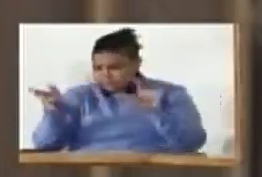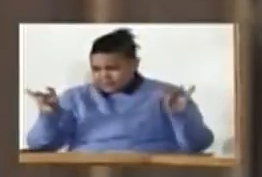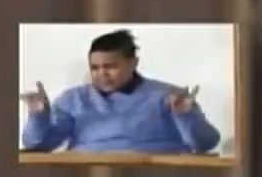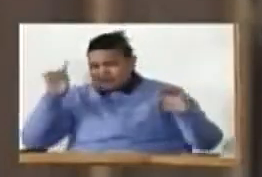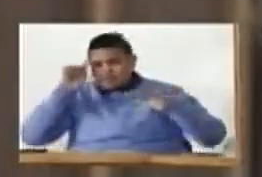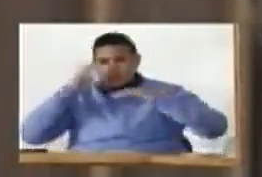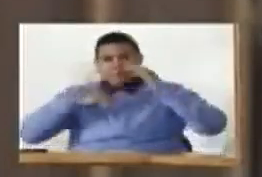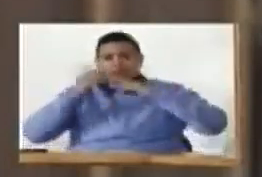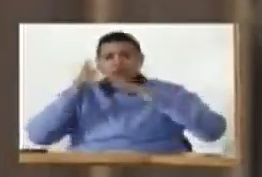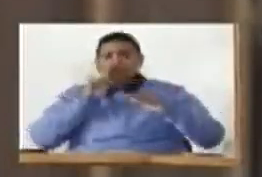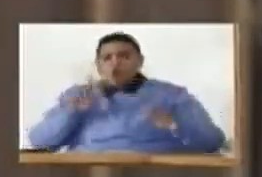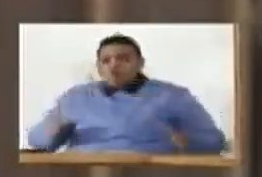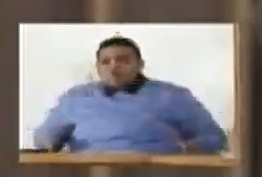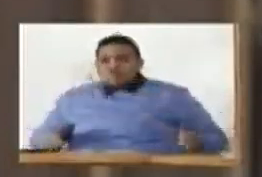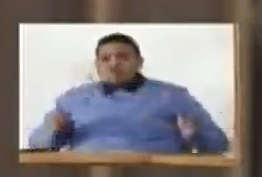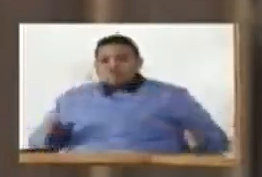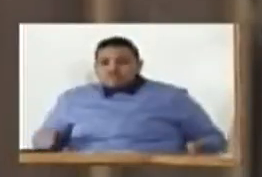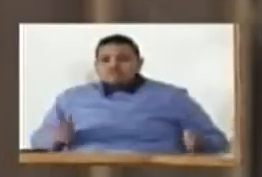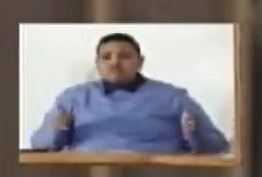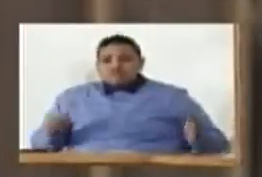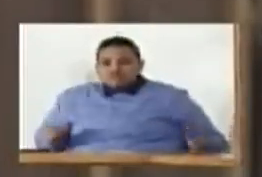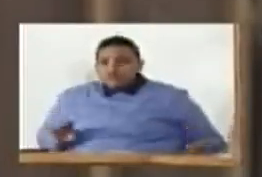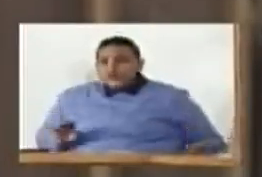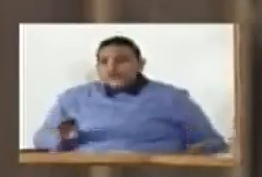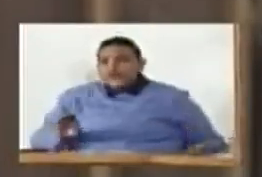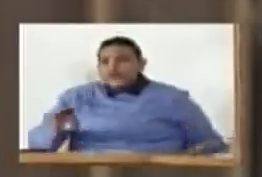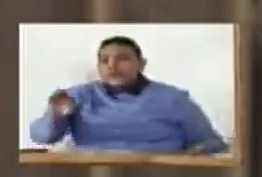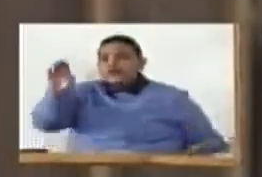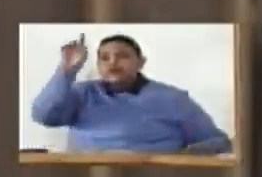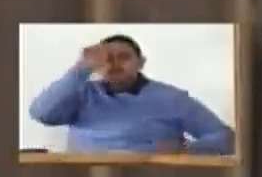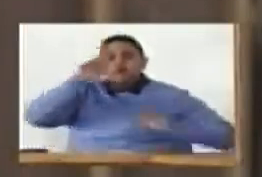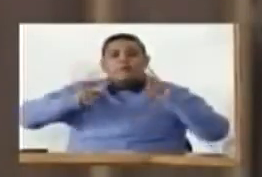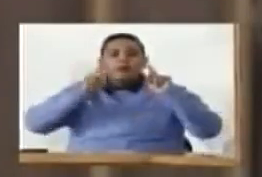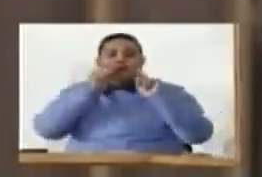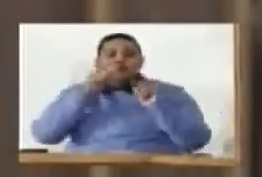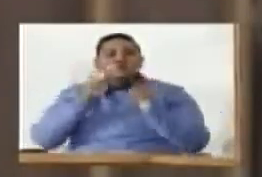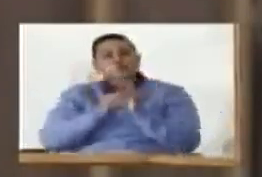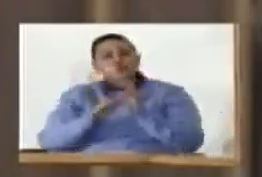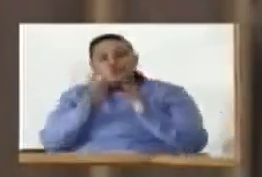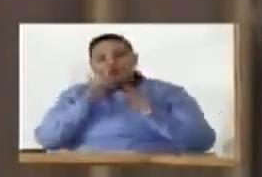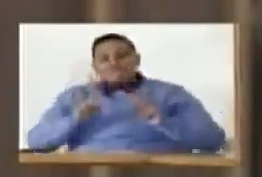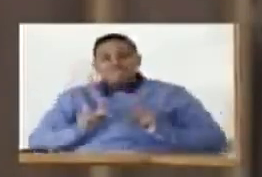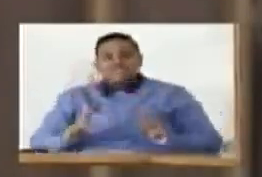of ramps for access to students with physical challenges.